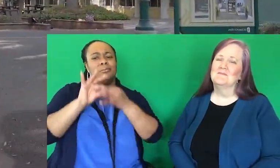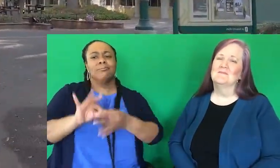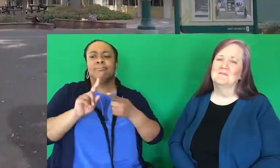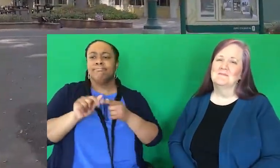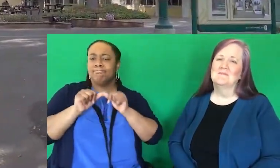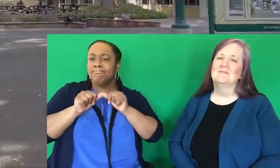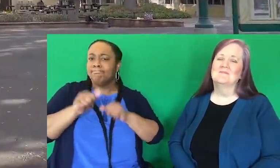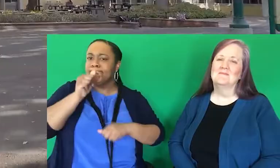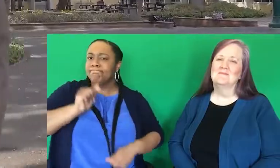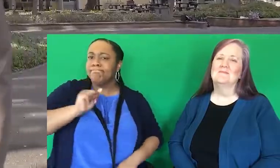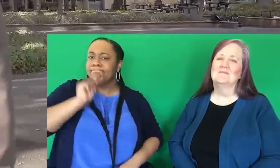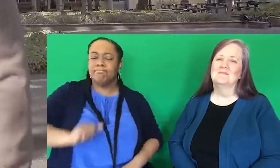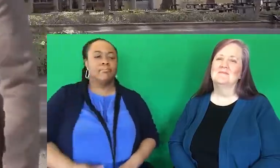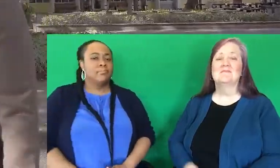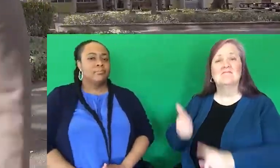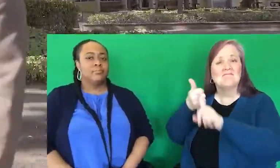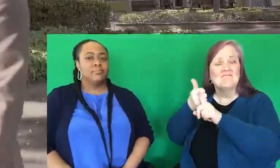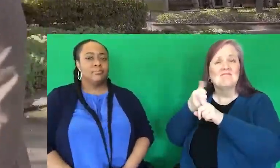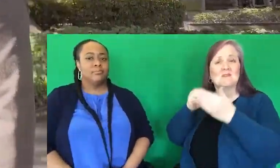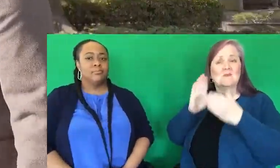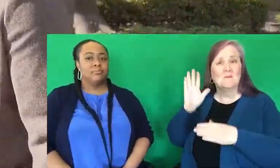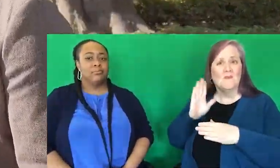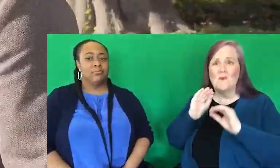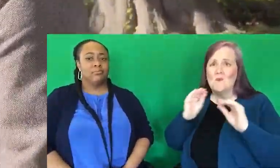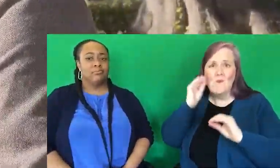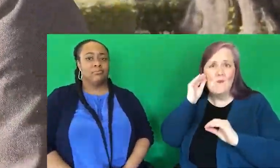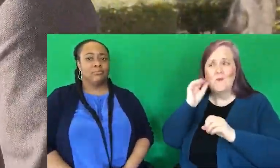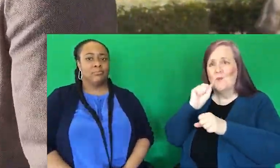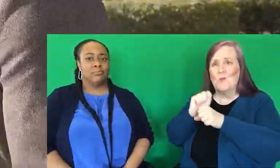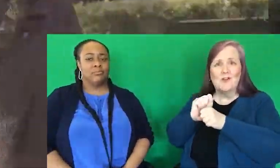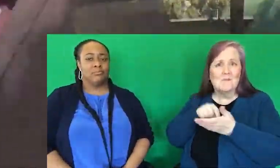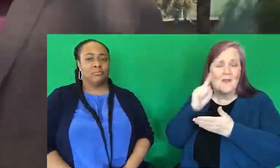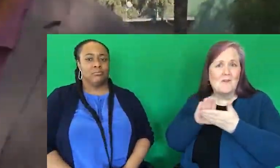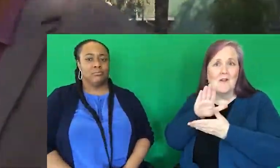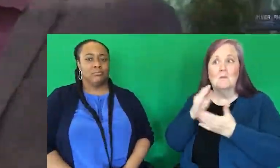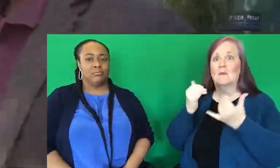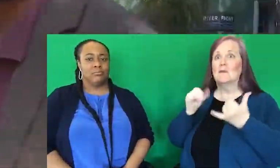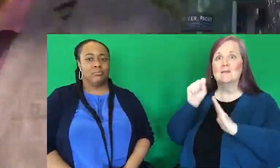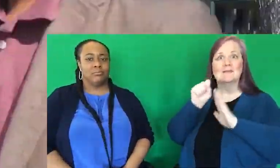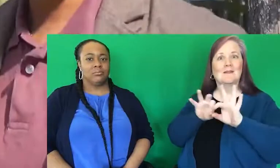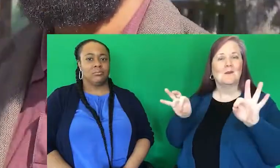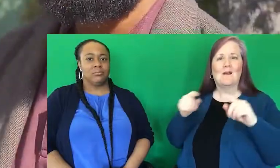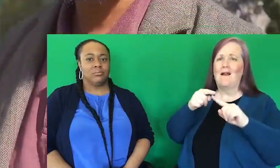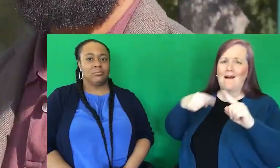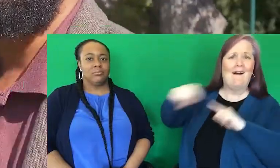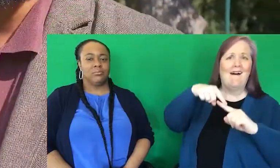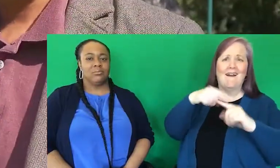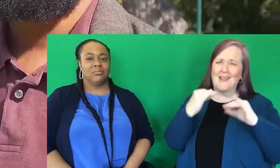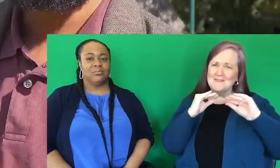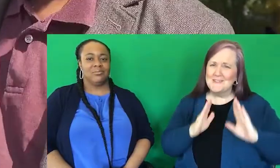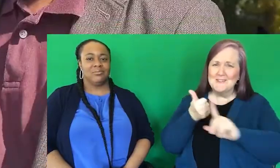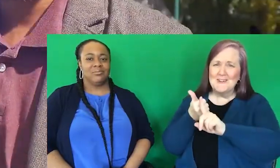of perseverance. As a student working his way through college, Rabil Green was homeless. With a Sac State degree, Rabil has